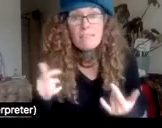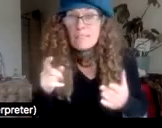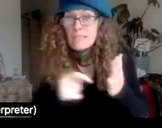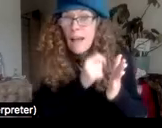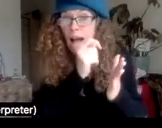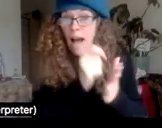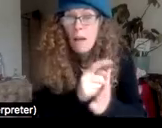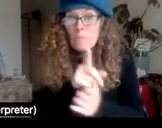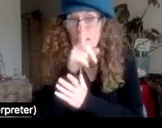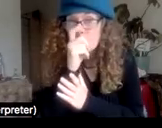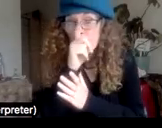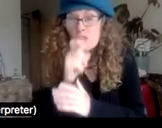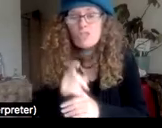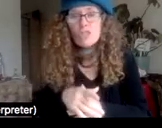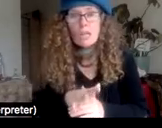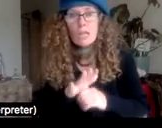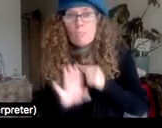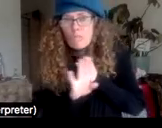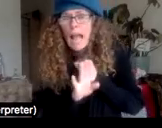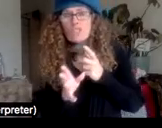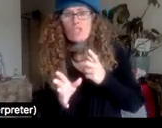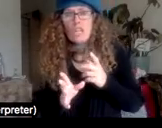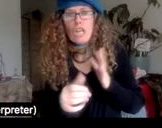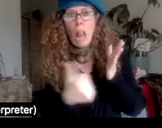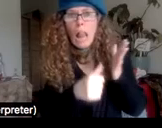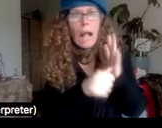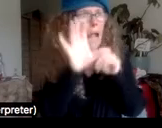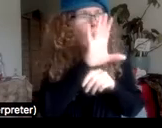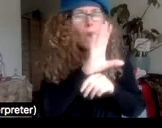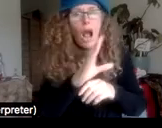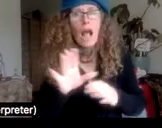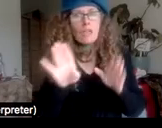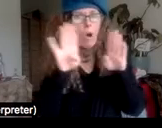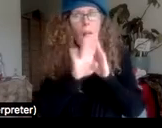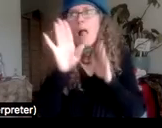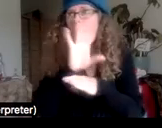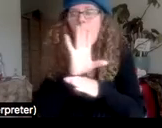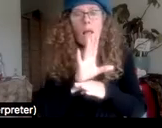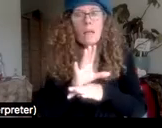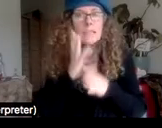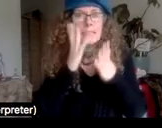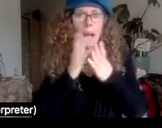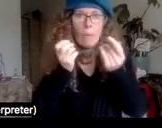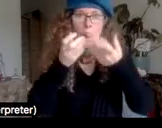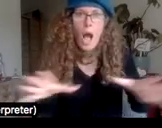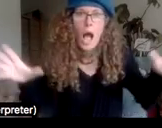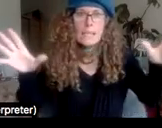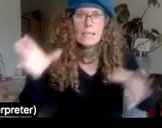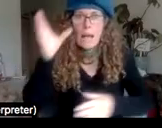suspicion and self-protection, of doorbell cameras and alarm systems, we have sadly lost the concept of